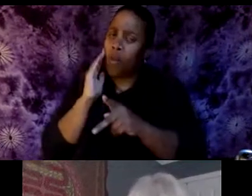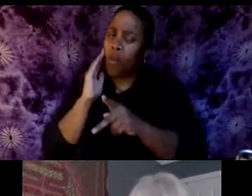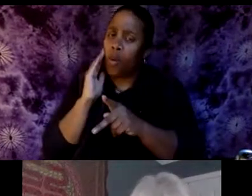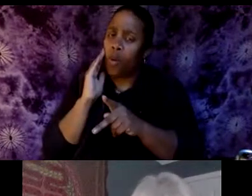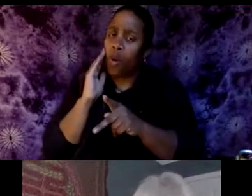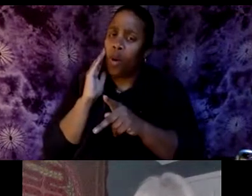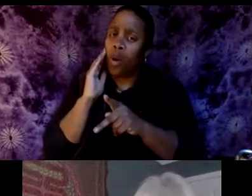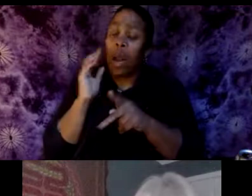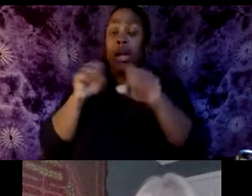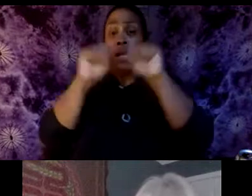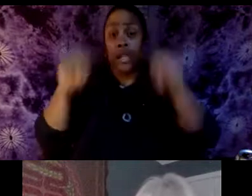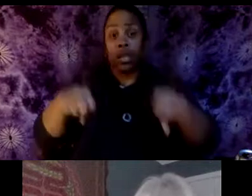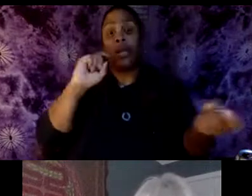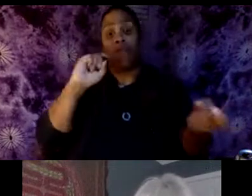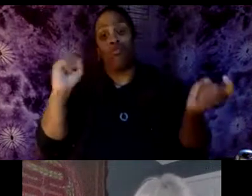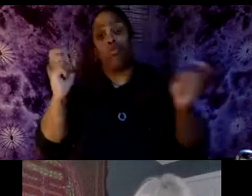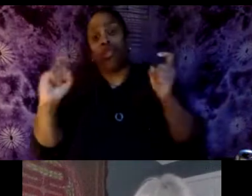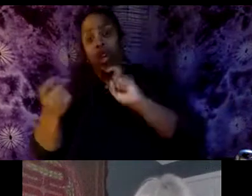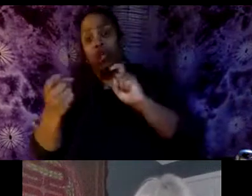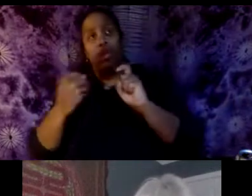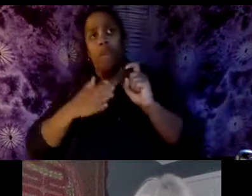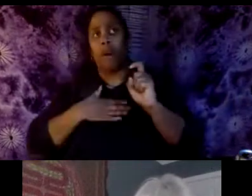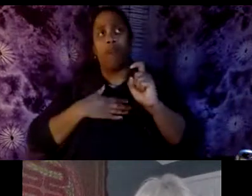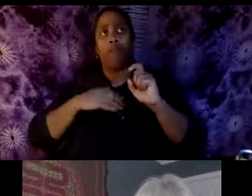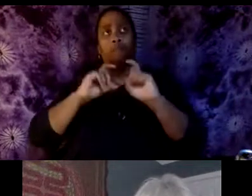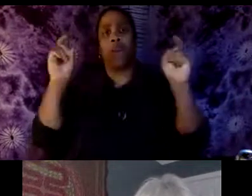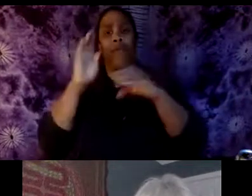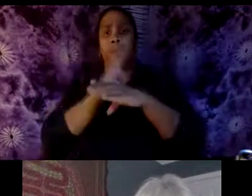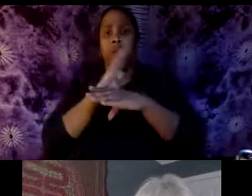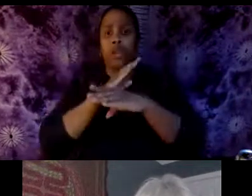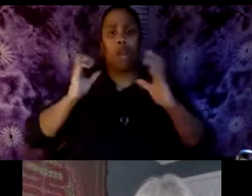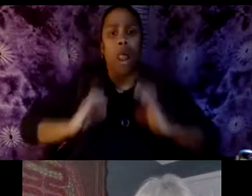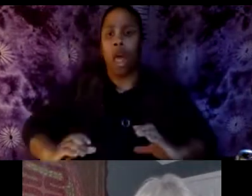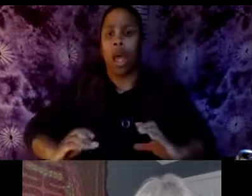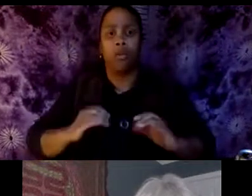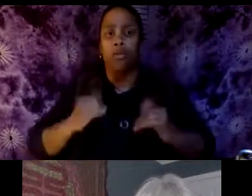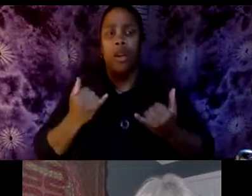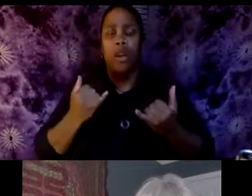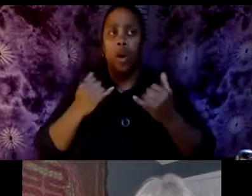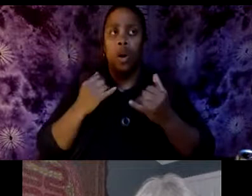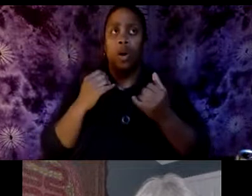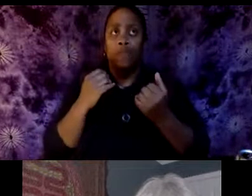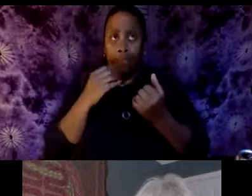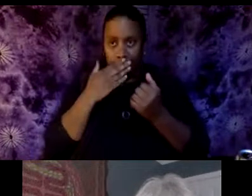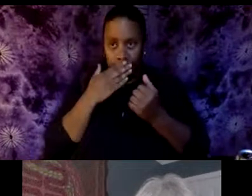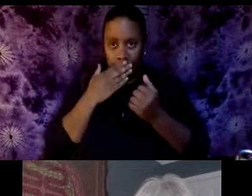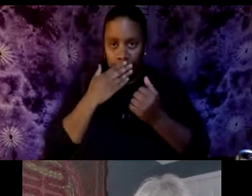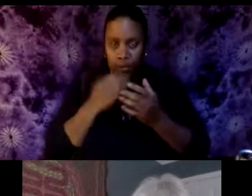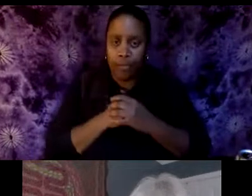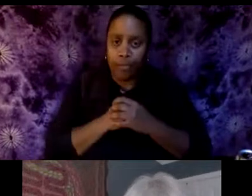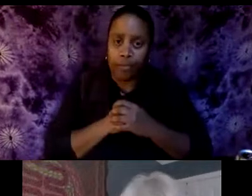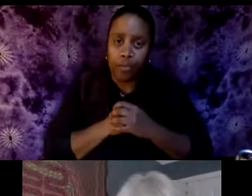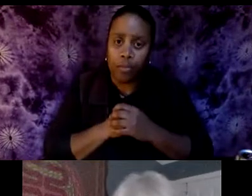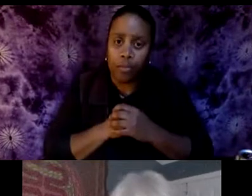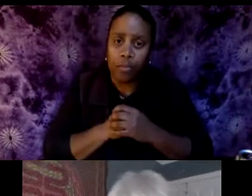the system is changing. One of my big corporate clients is Landmark Recovery. It's a recovery business that uses a holistic approach. They're growing, so they're